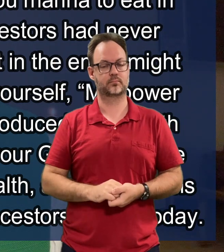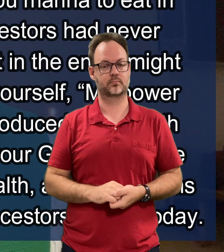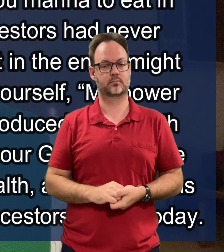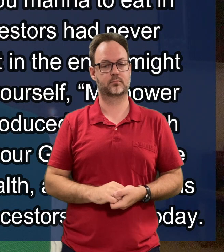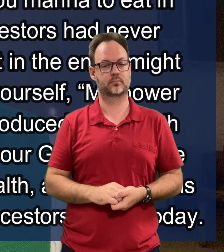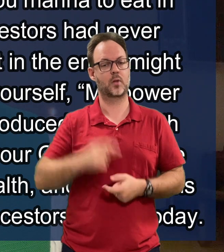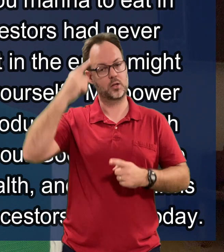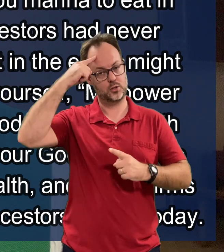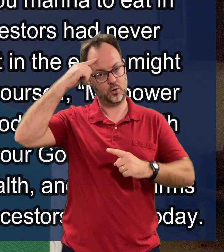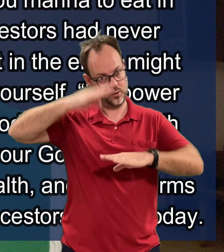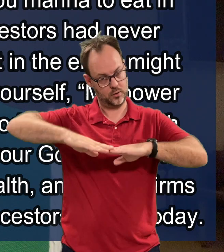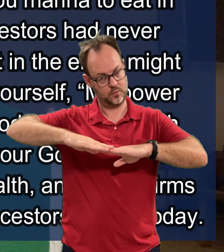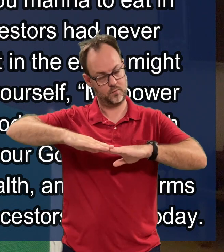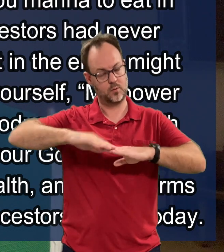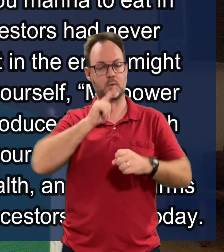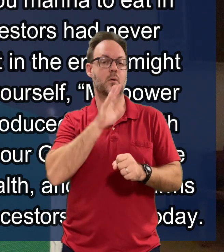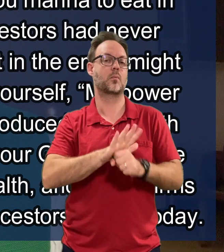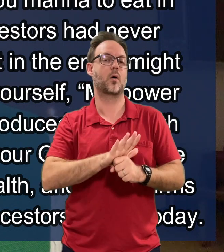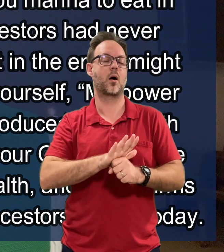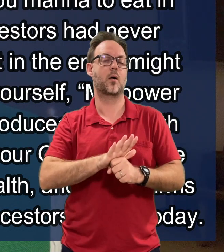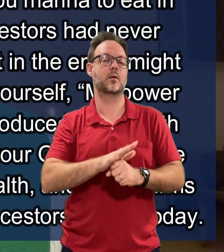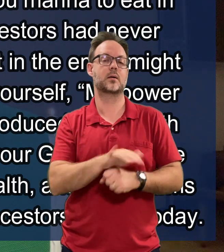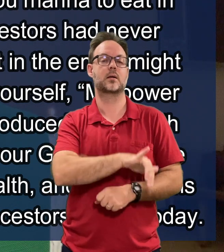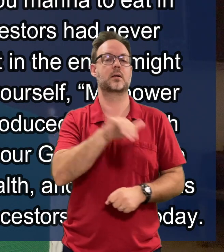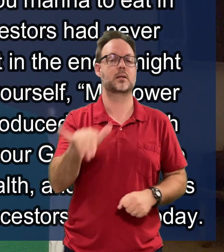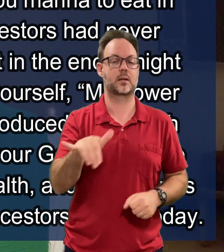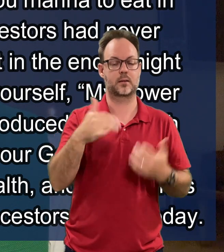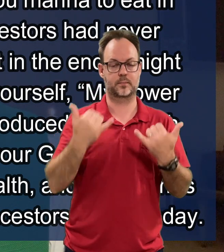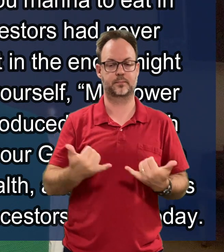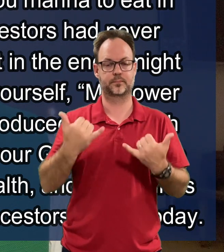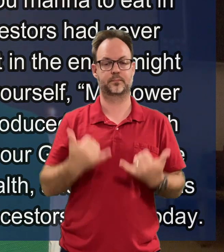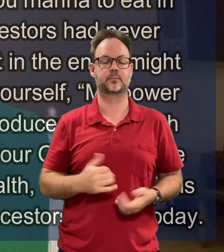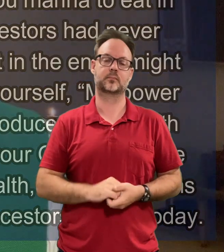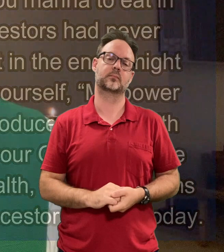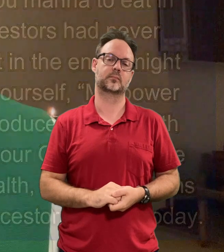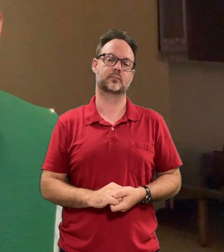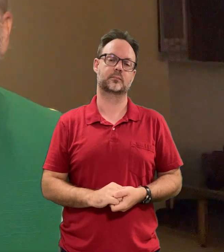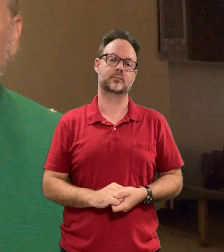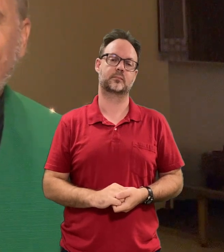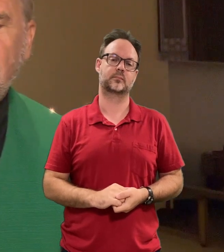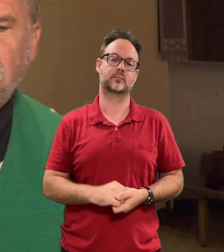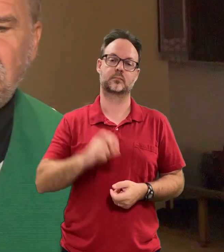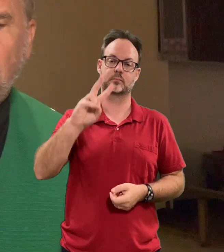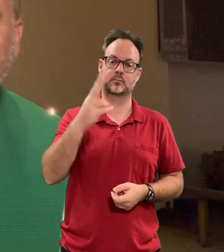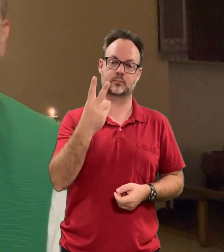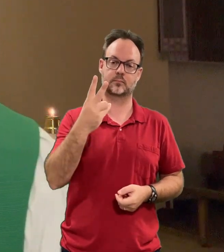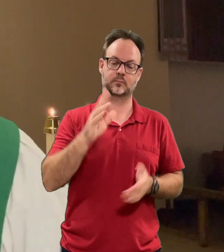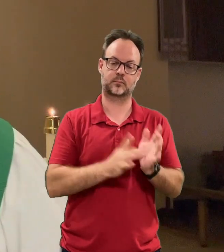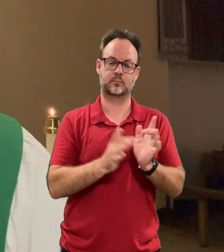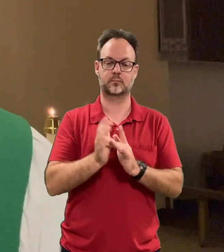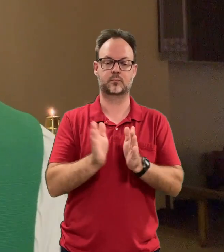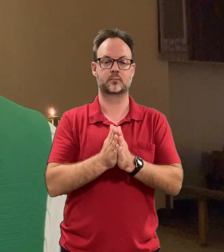he swore to your ancestors, as it is today. Our second scripture lesson is from the